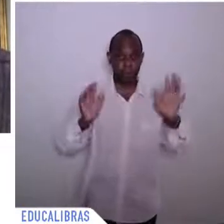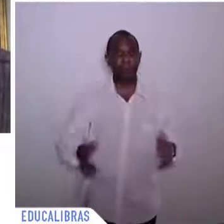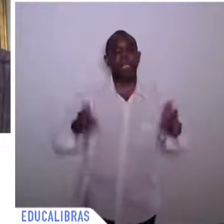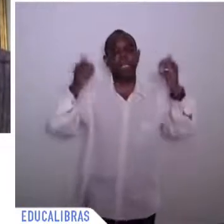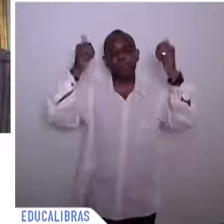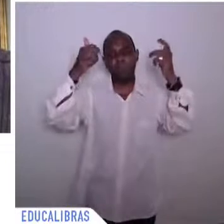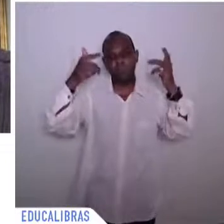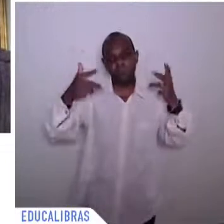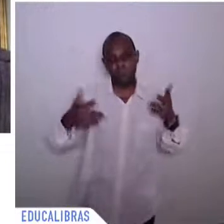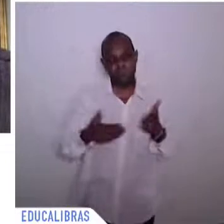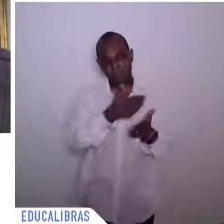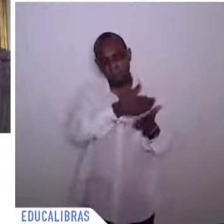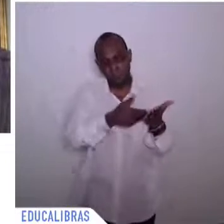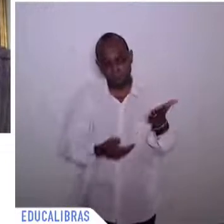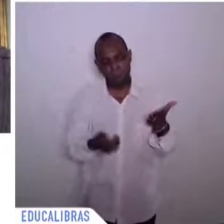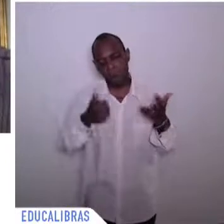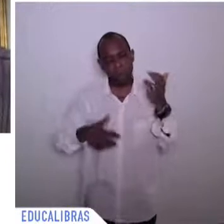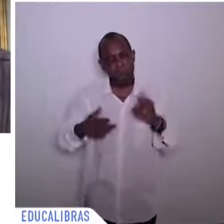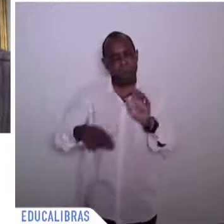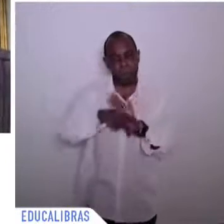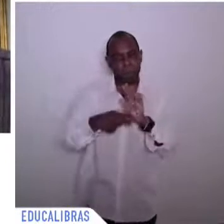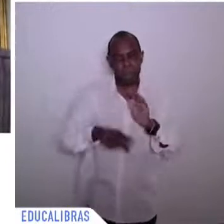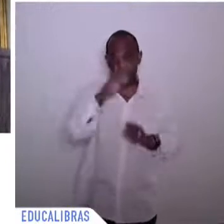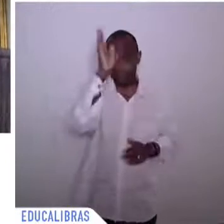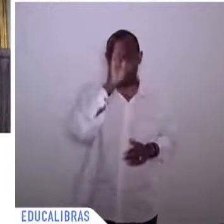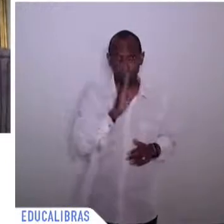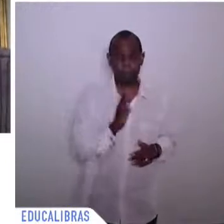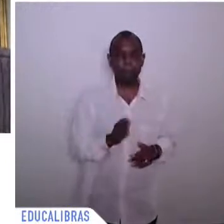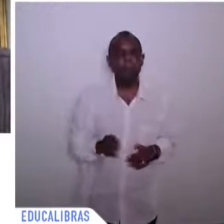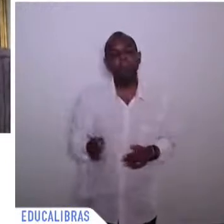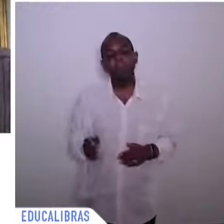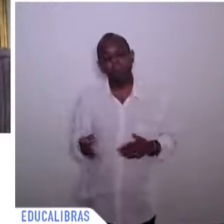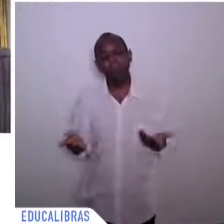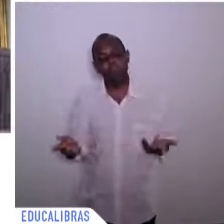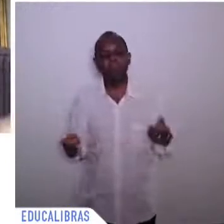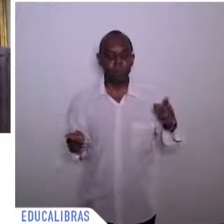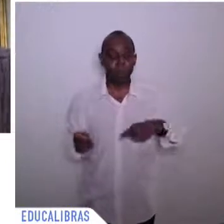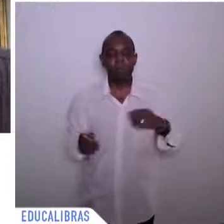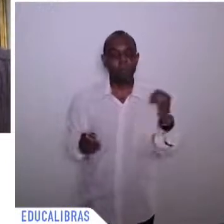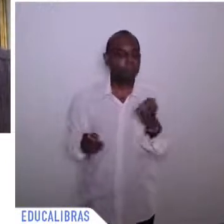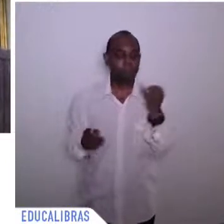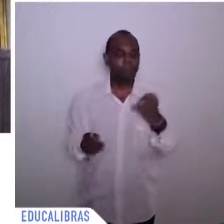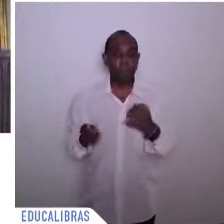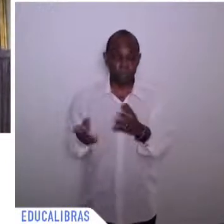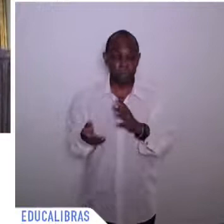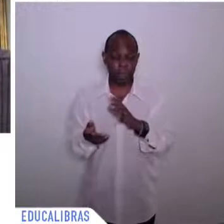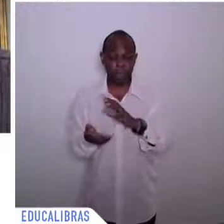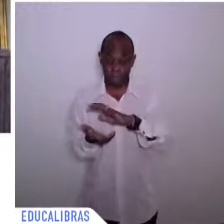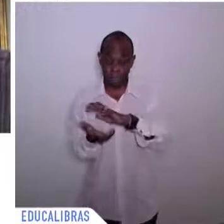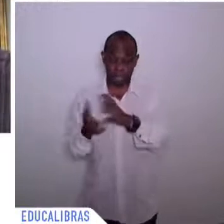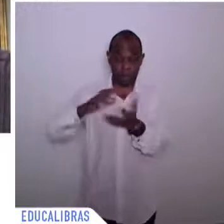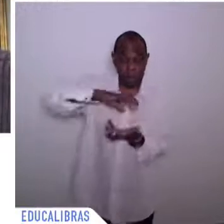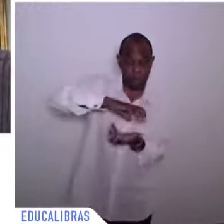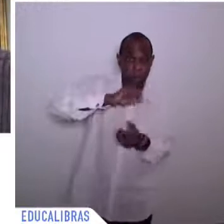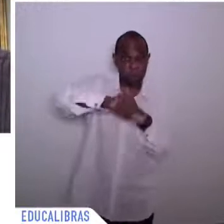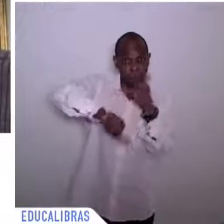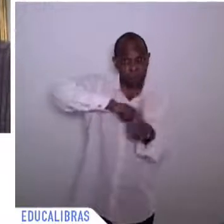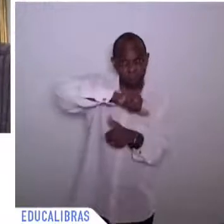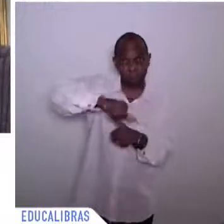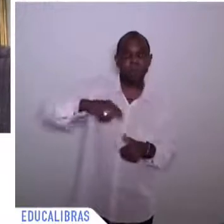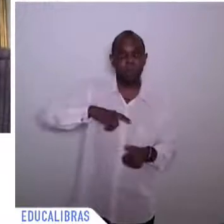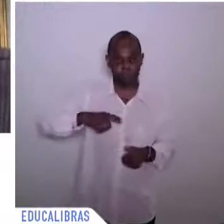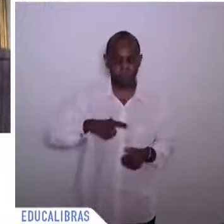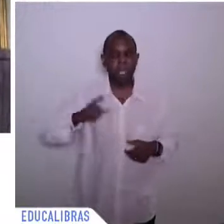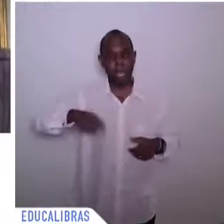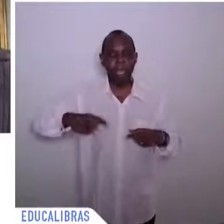been very positive. Claudio has already written many nice articles on the effects on these reforms on the Brazilian